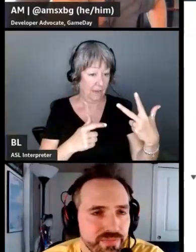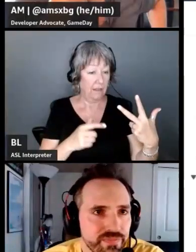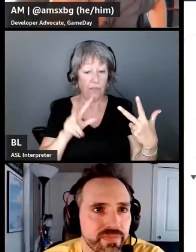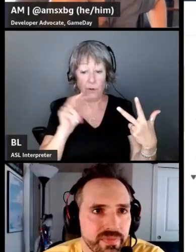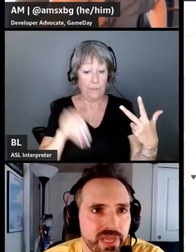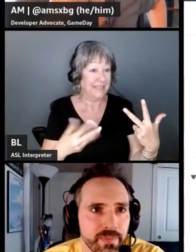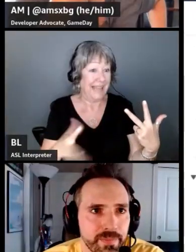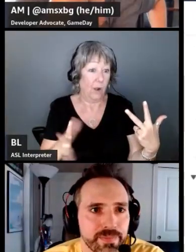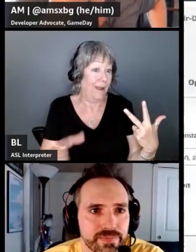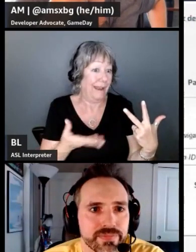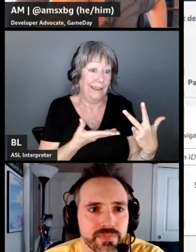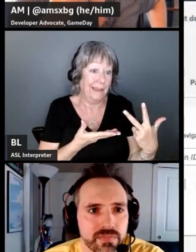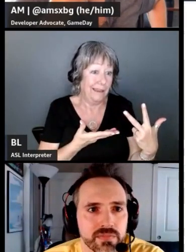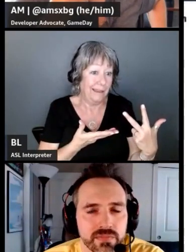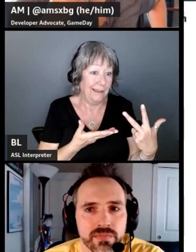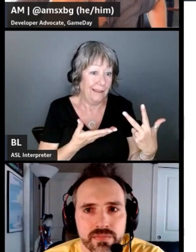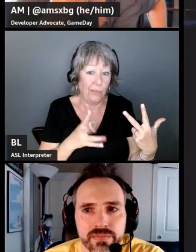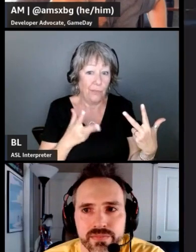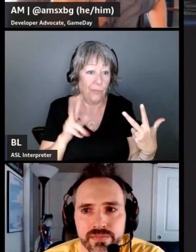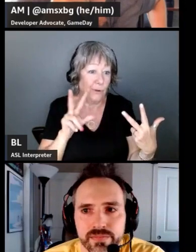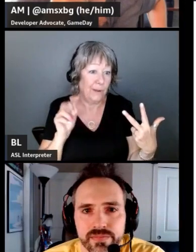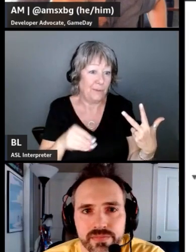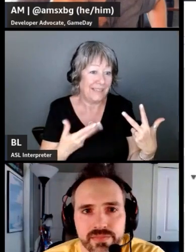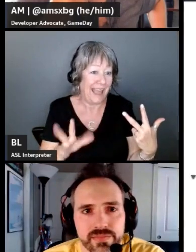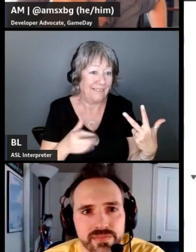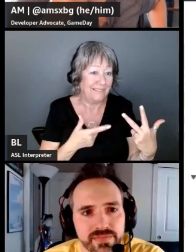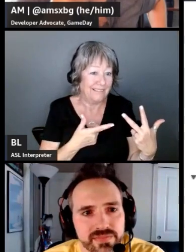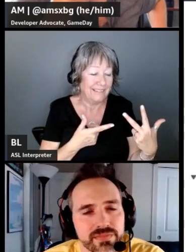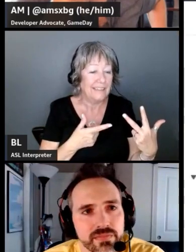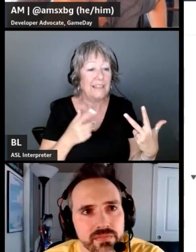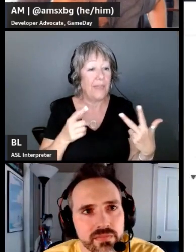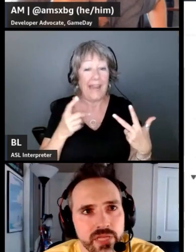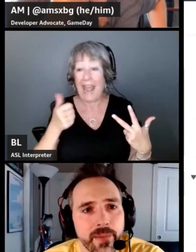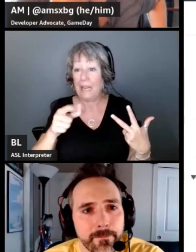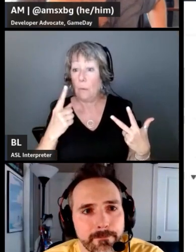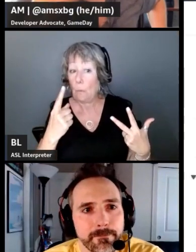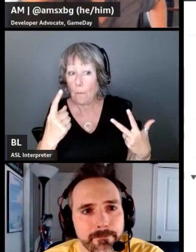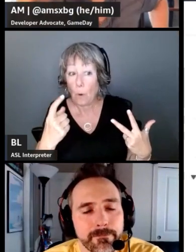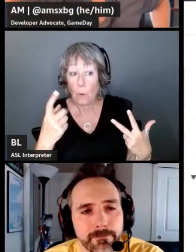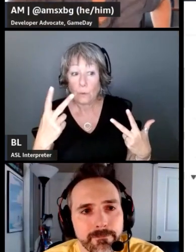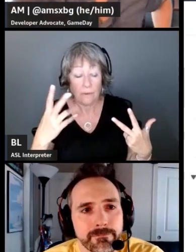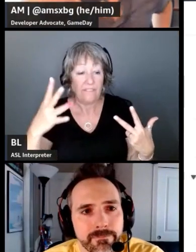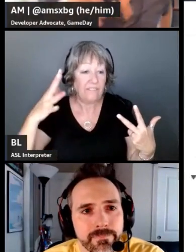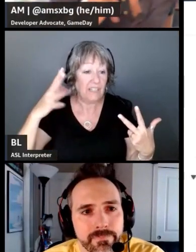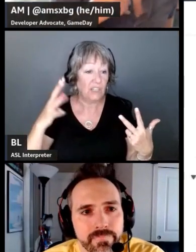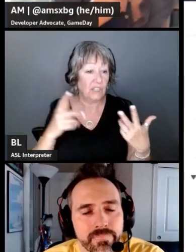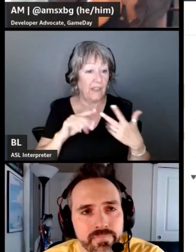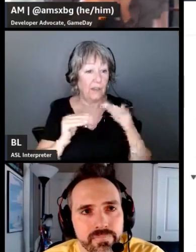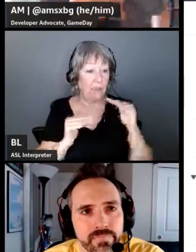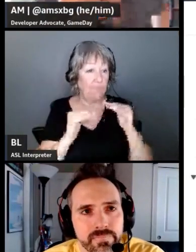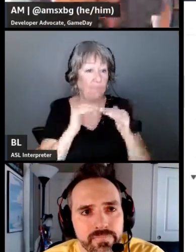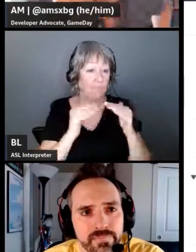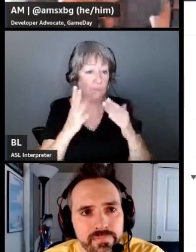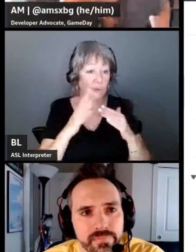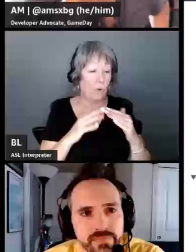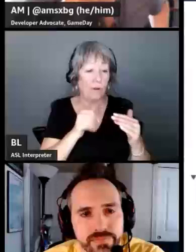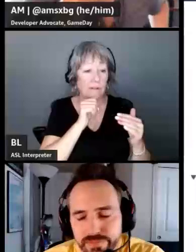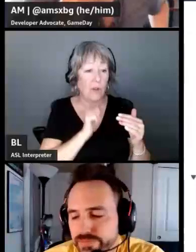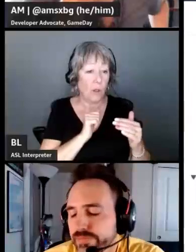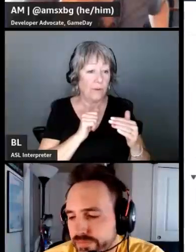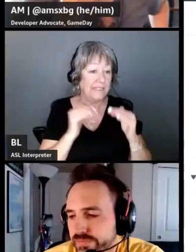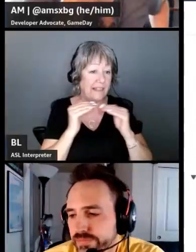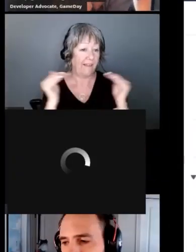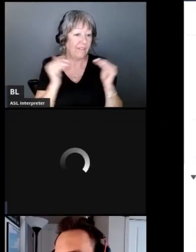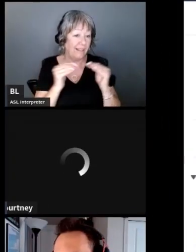there. yeah, you're already at Yeah. 30%, and then if you get any others, Yeah. you're getting closer and closer to your fault tolerance level,